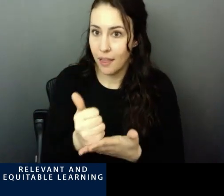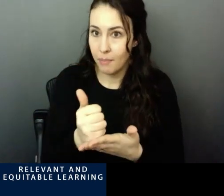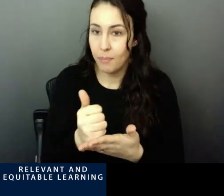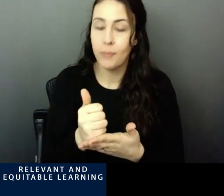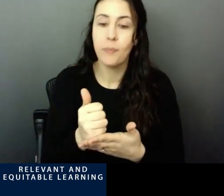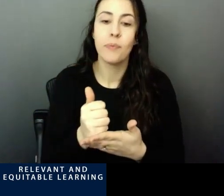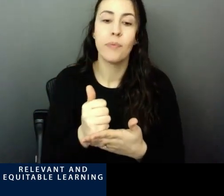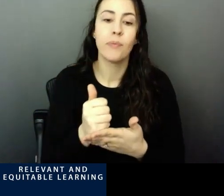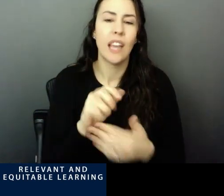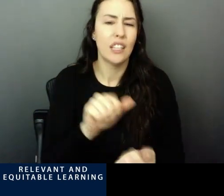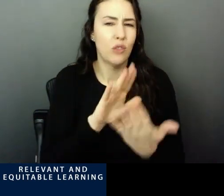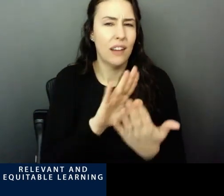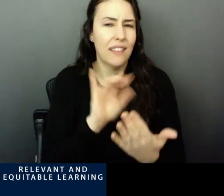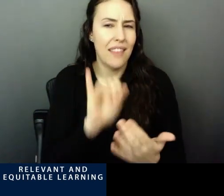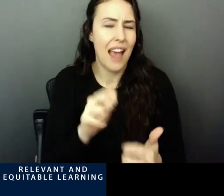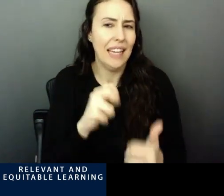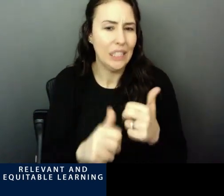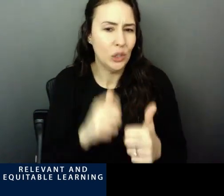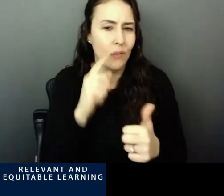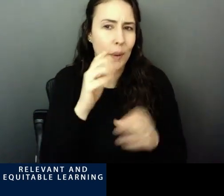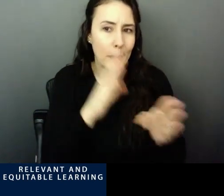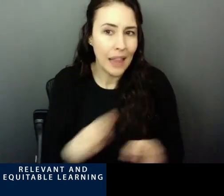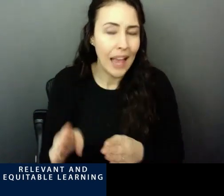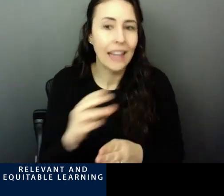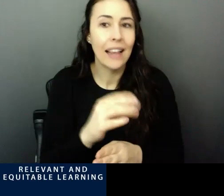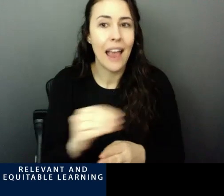the issue of planning and accountability?